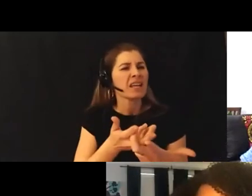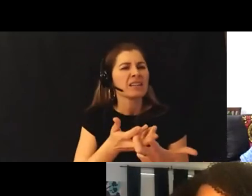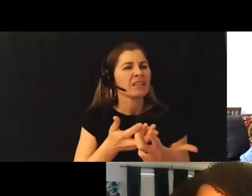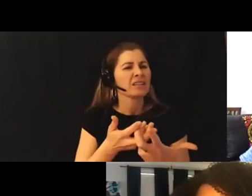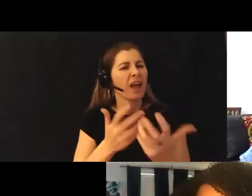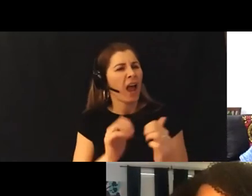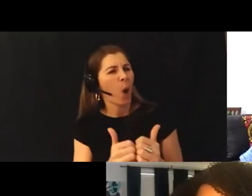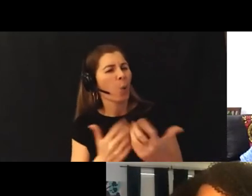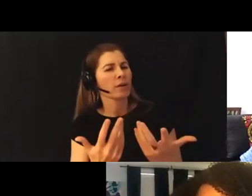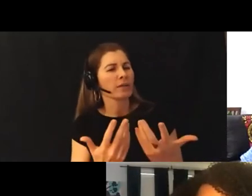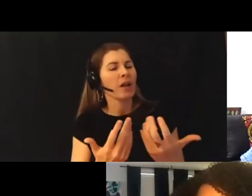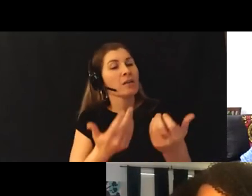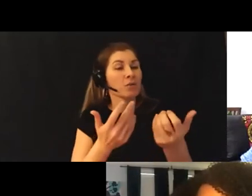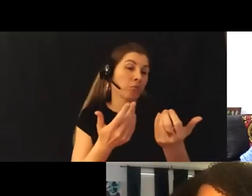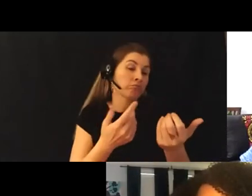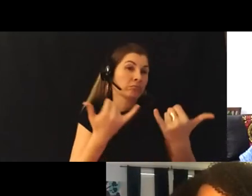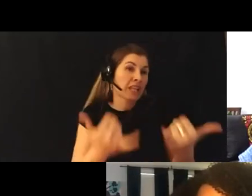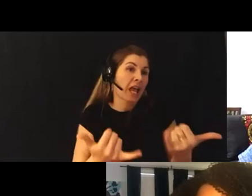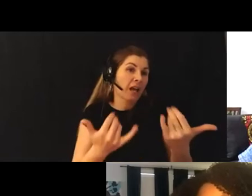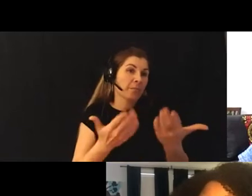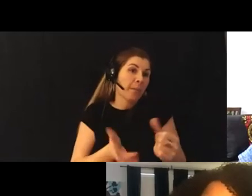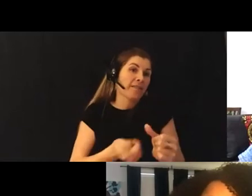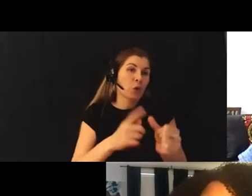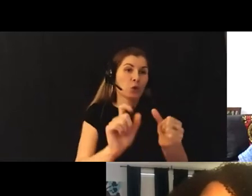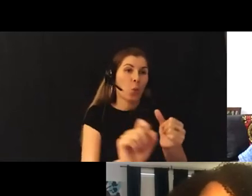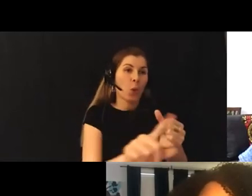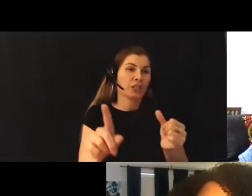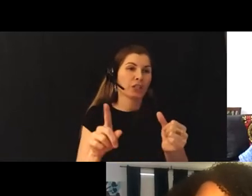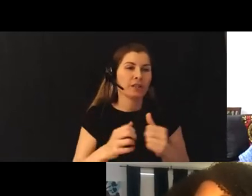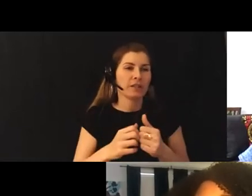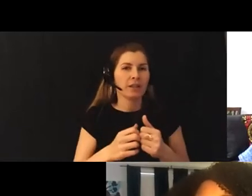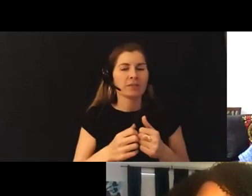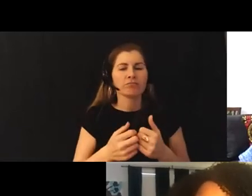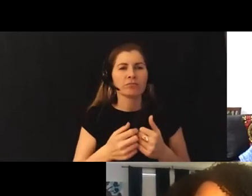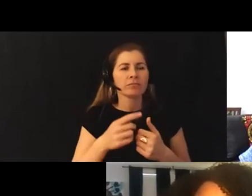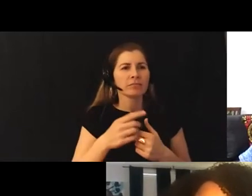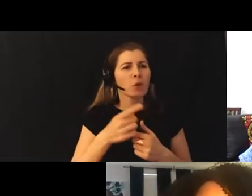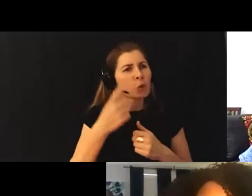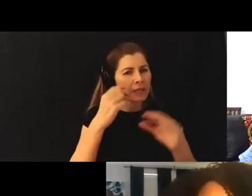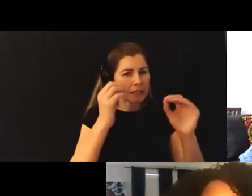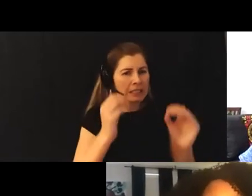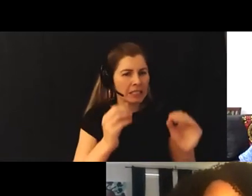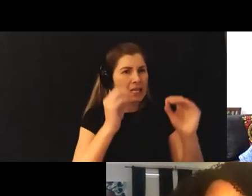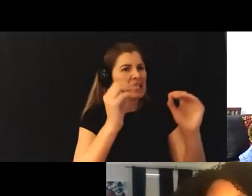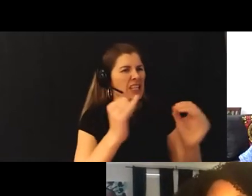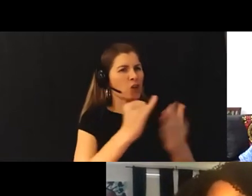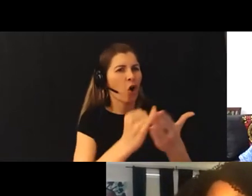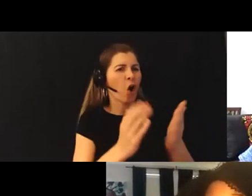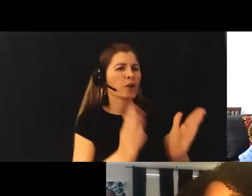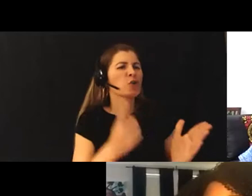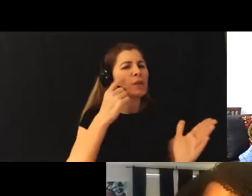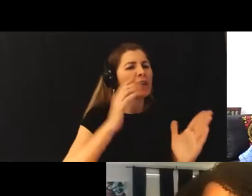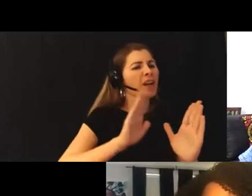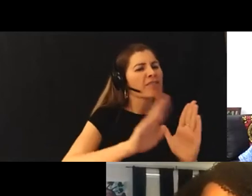you all today, and feel free to jump in, what do you think the role of the teaching artist is in the national